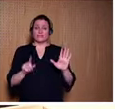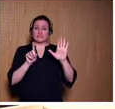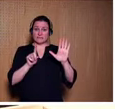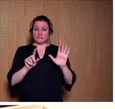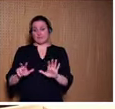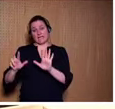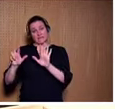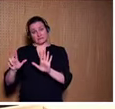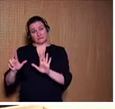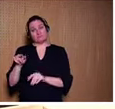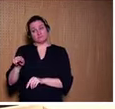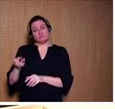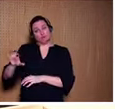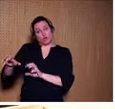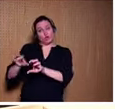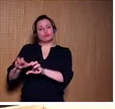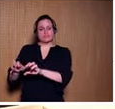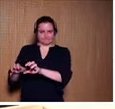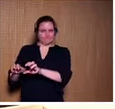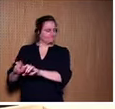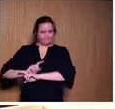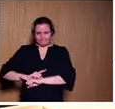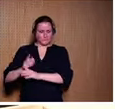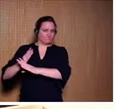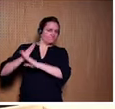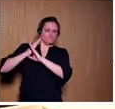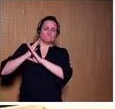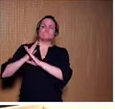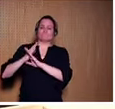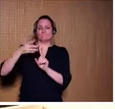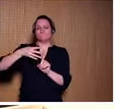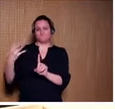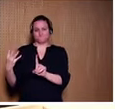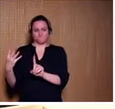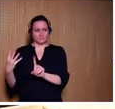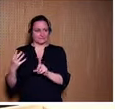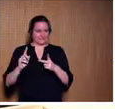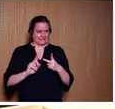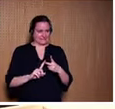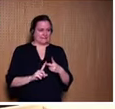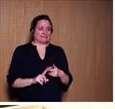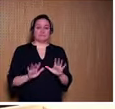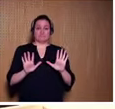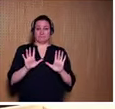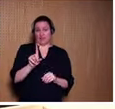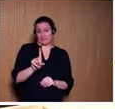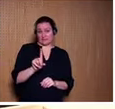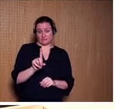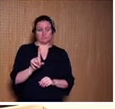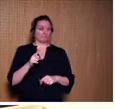same-sex activities, and 11 countries prescribe death penalty for consensual for same-sex